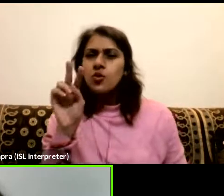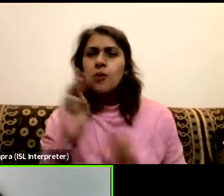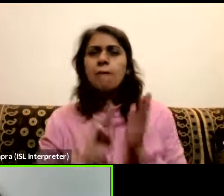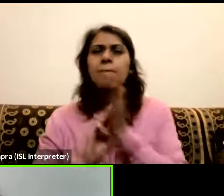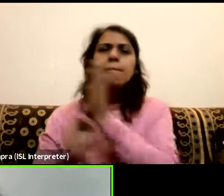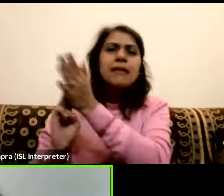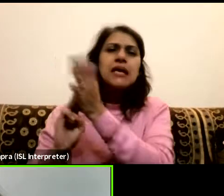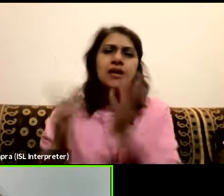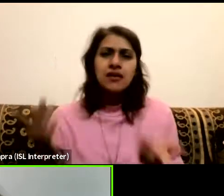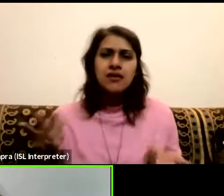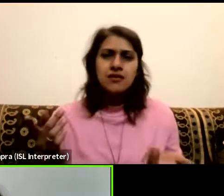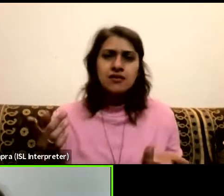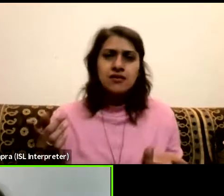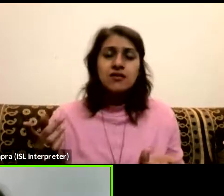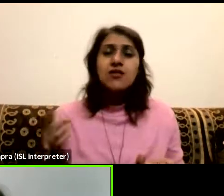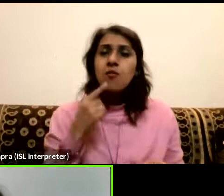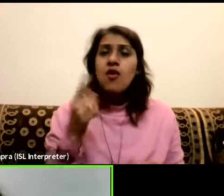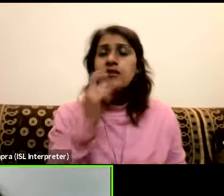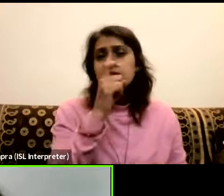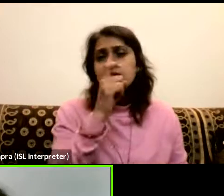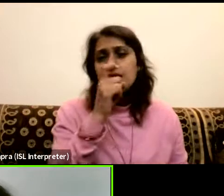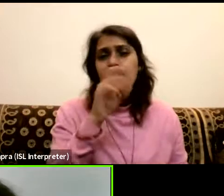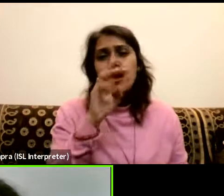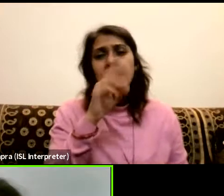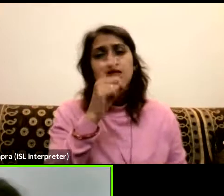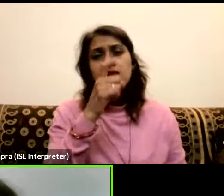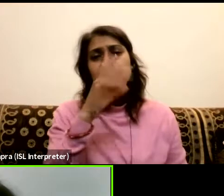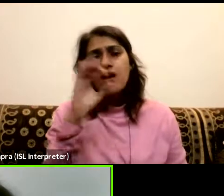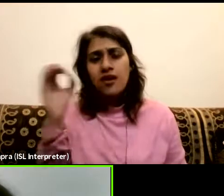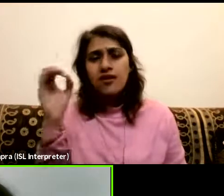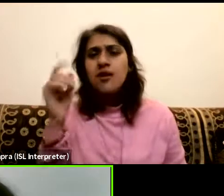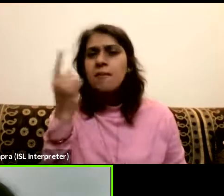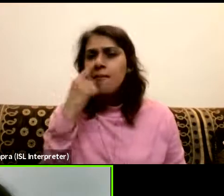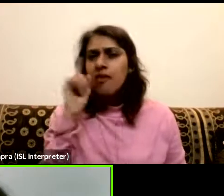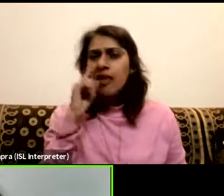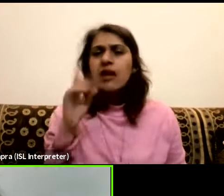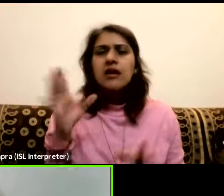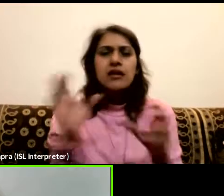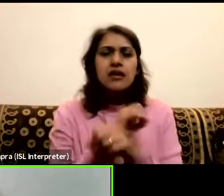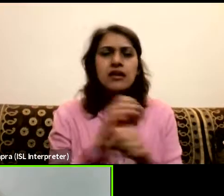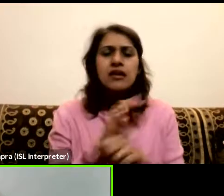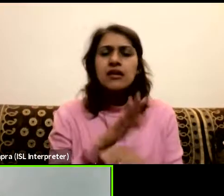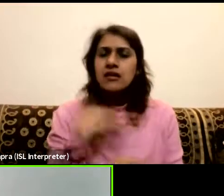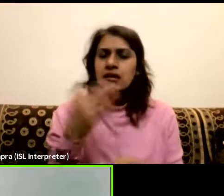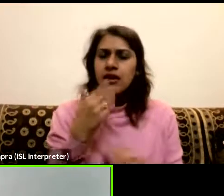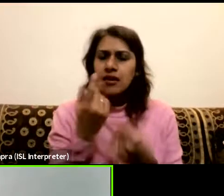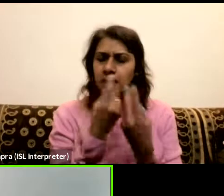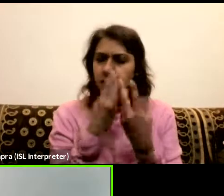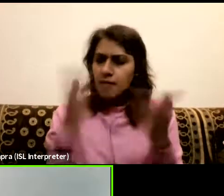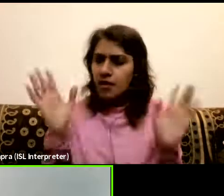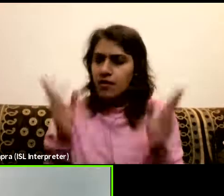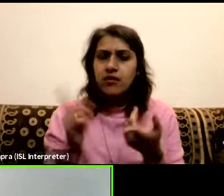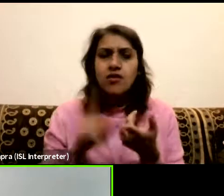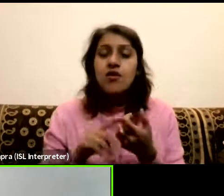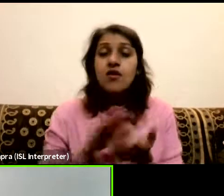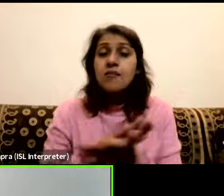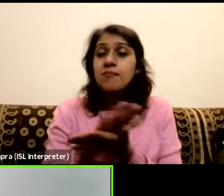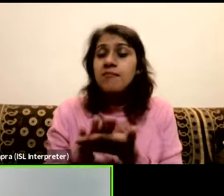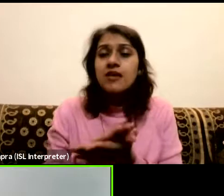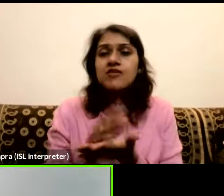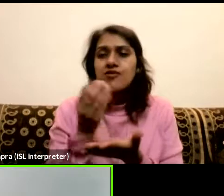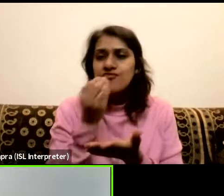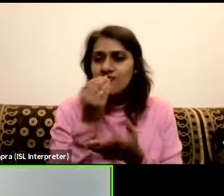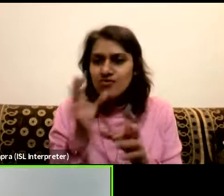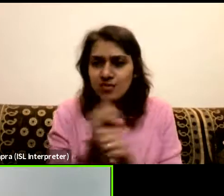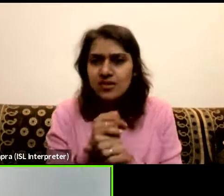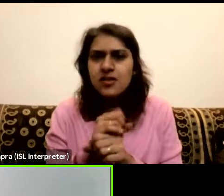56,700 mothers could die in 6 months due to disruption in basic interventions based on a worst case